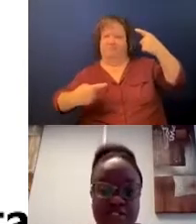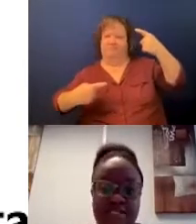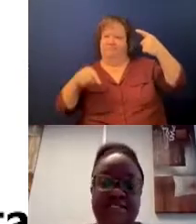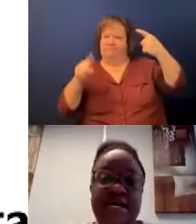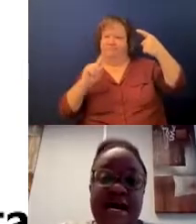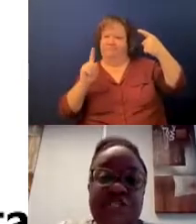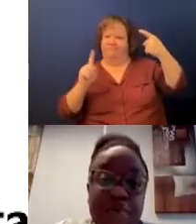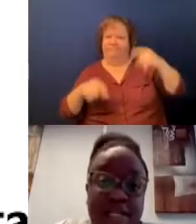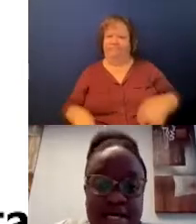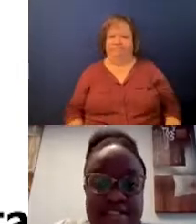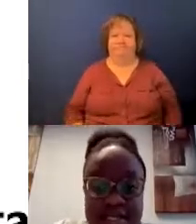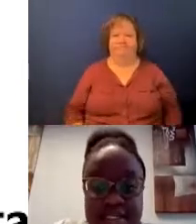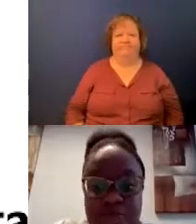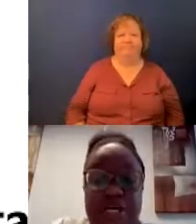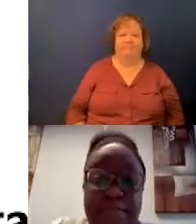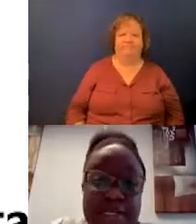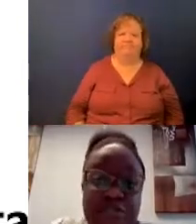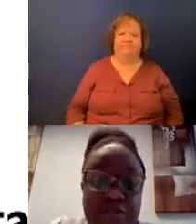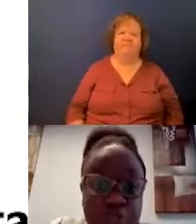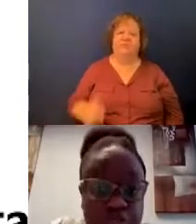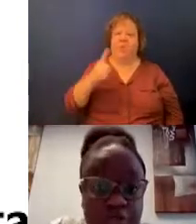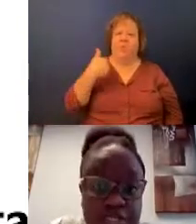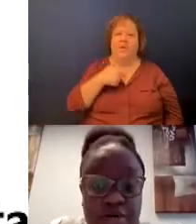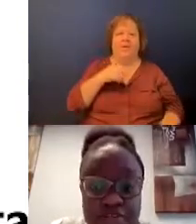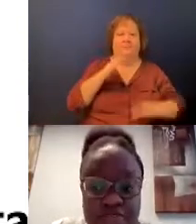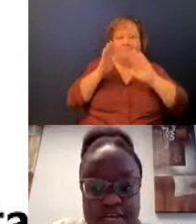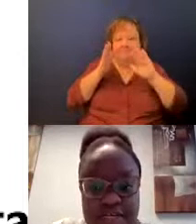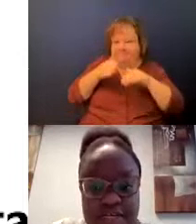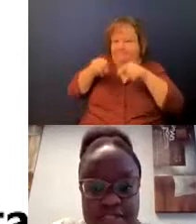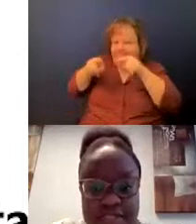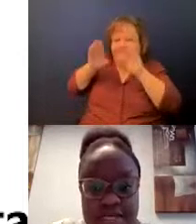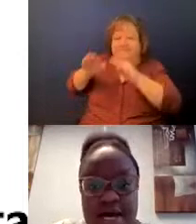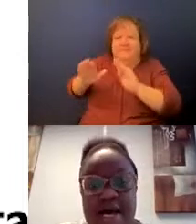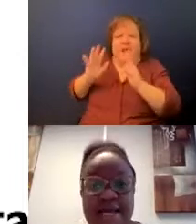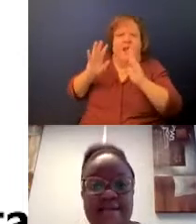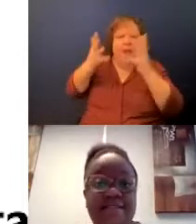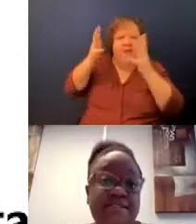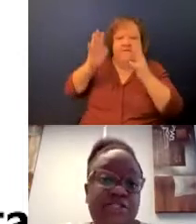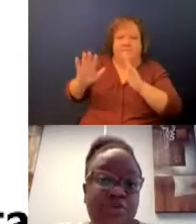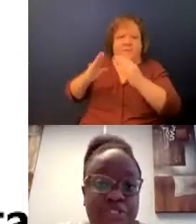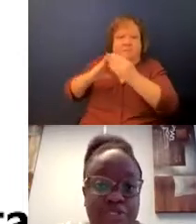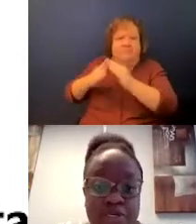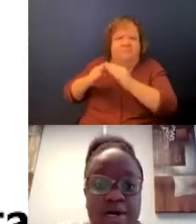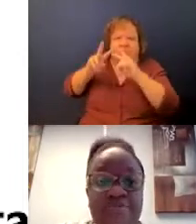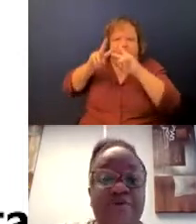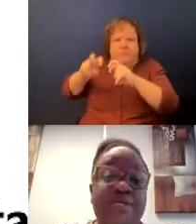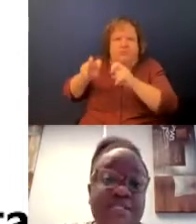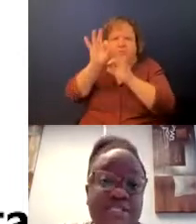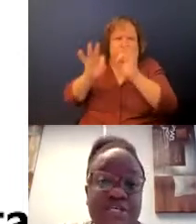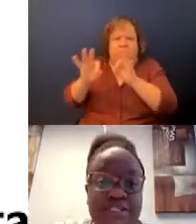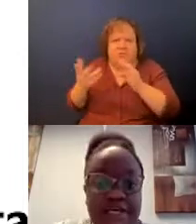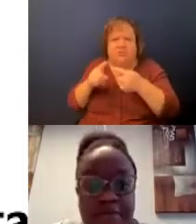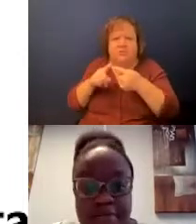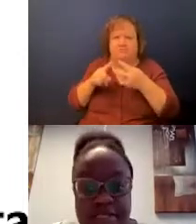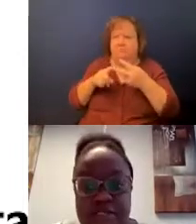local context, as well as standards which are based on the usefulness of the findings. Again, in this situation, the